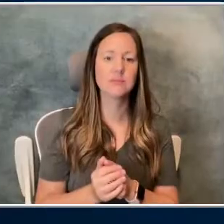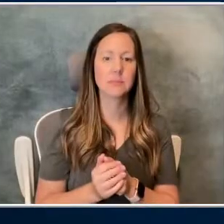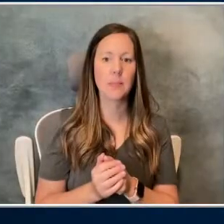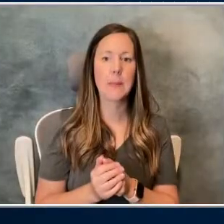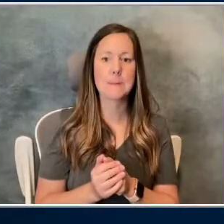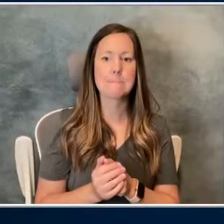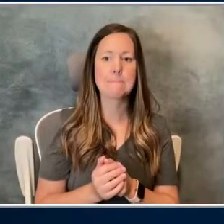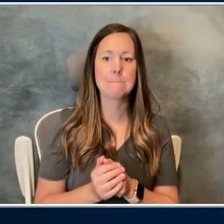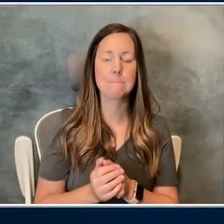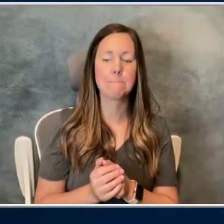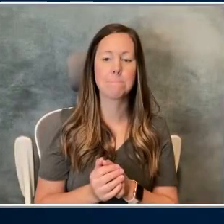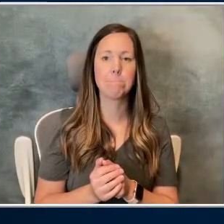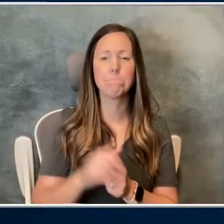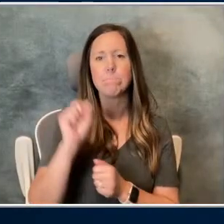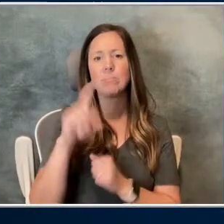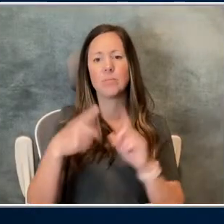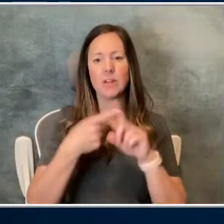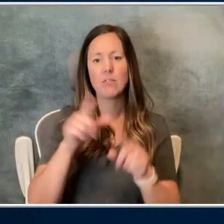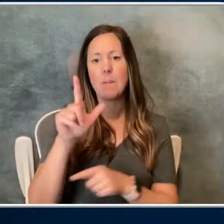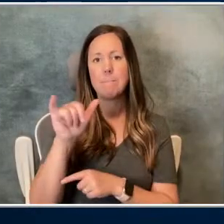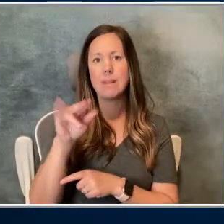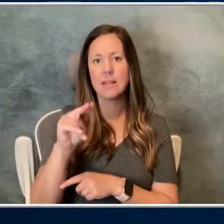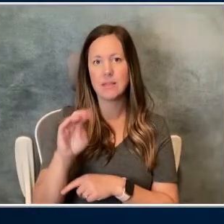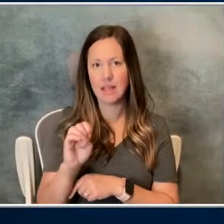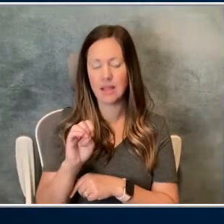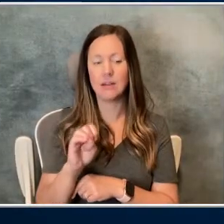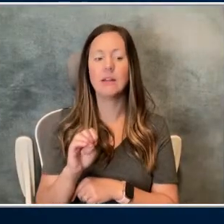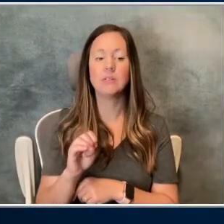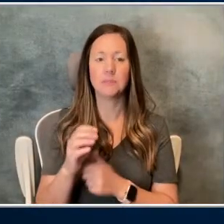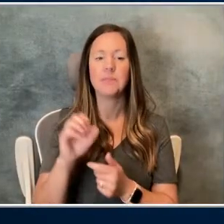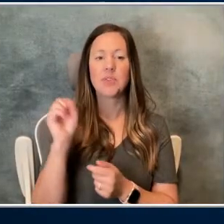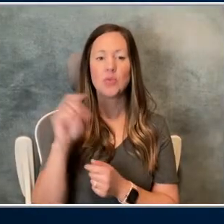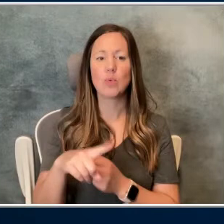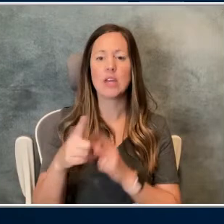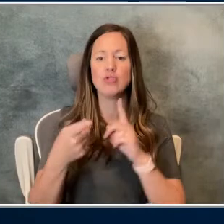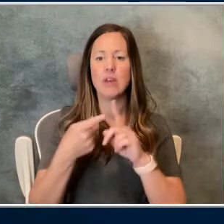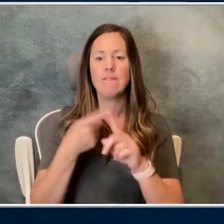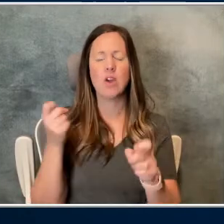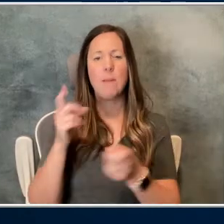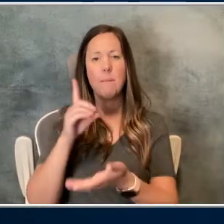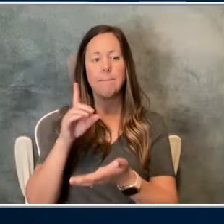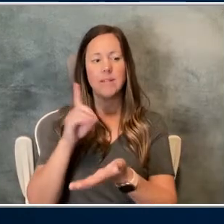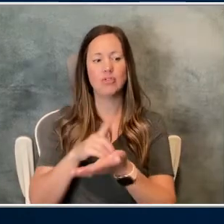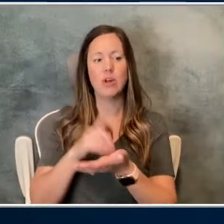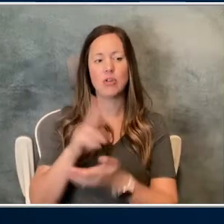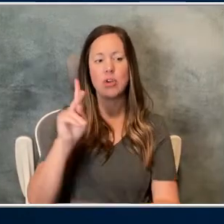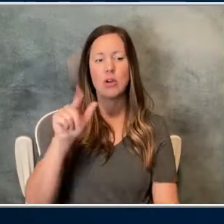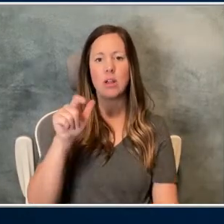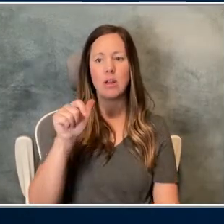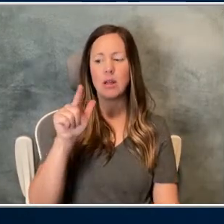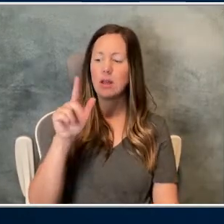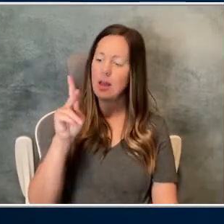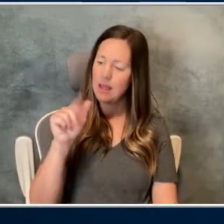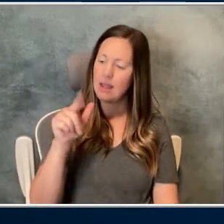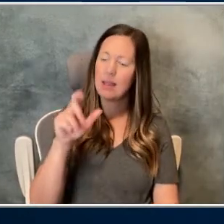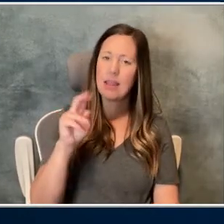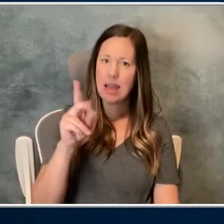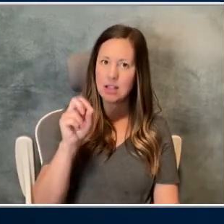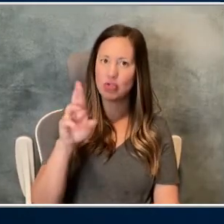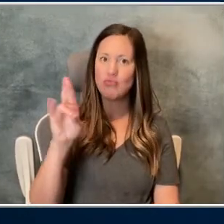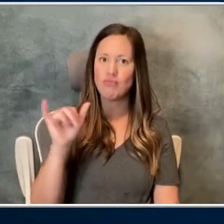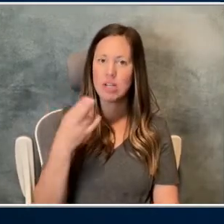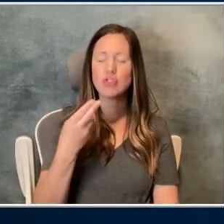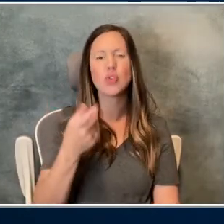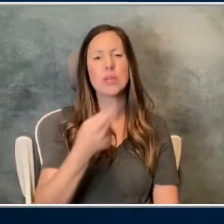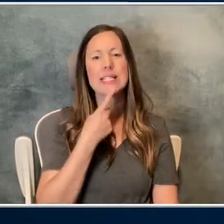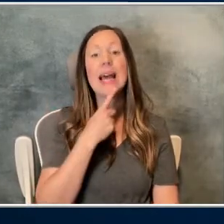from Lynn, and this goes along with what Dr. Calendar Rich was saying. You had said it's not subjective. So Lynn